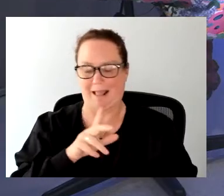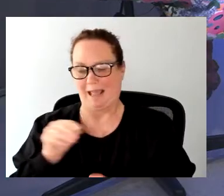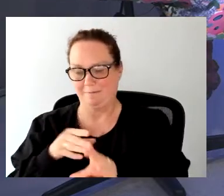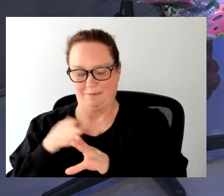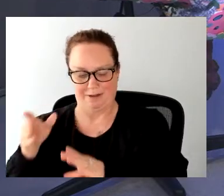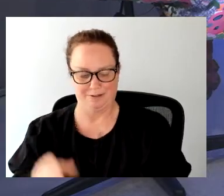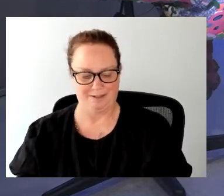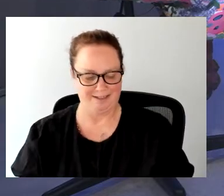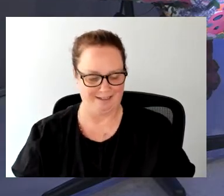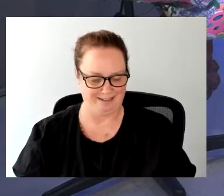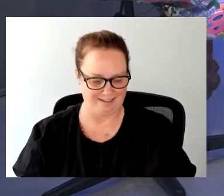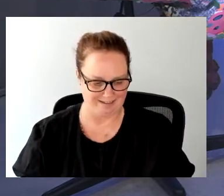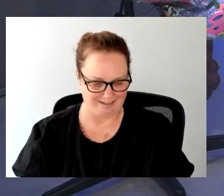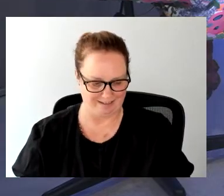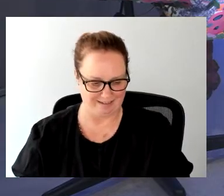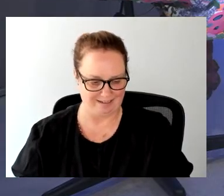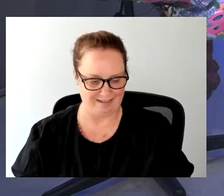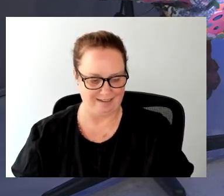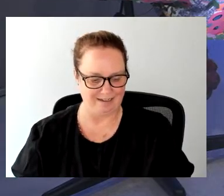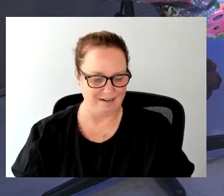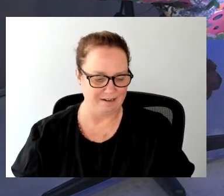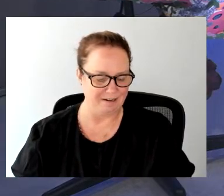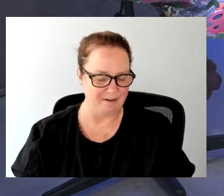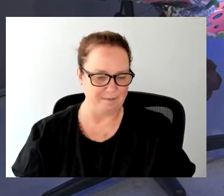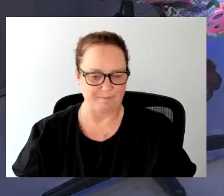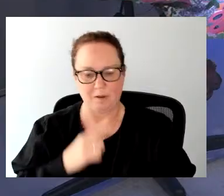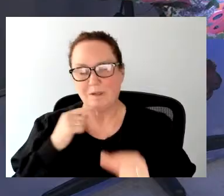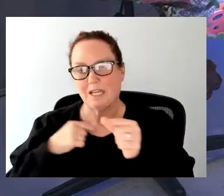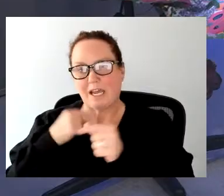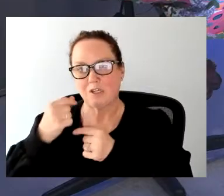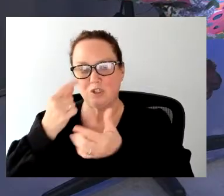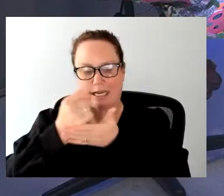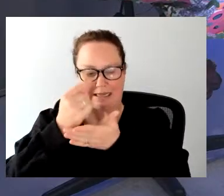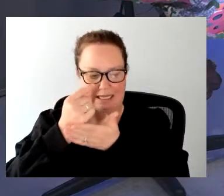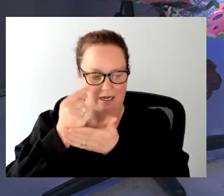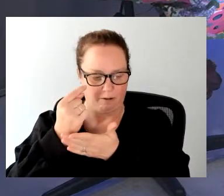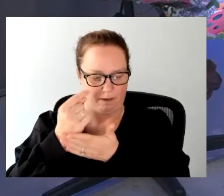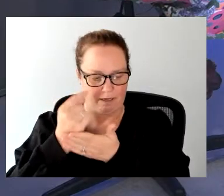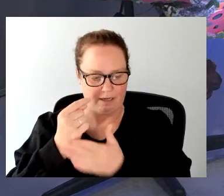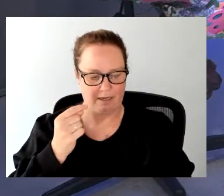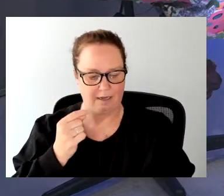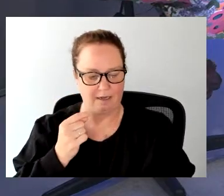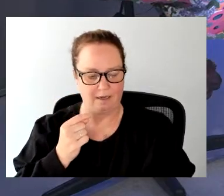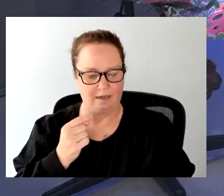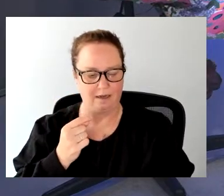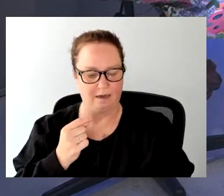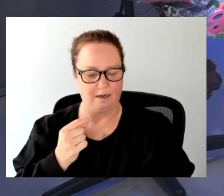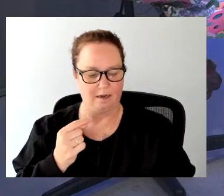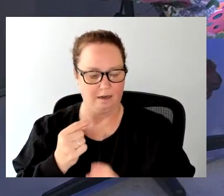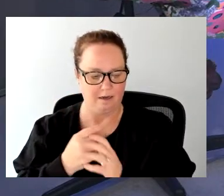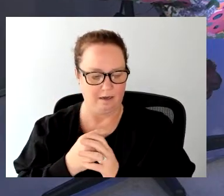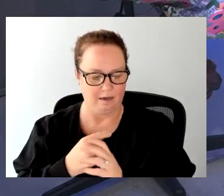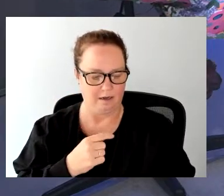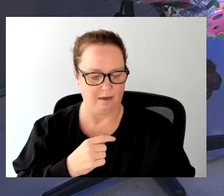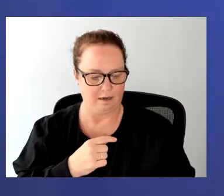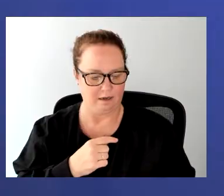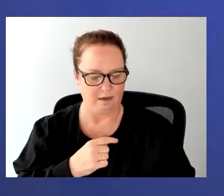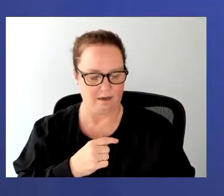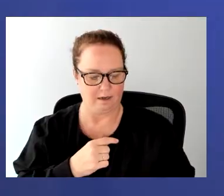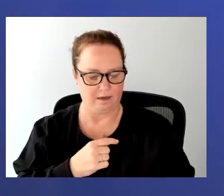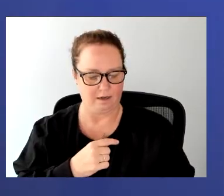We keep on saying gene therapy. This is precision medicine. Is this cellular therapies? Both terms apply to that? It is. So here's the